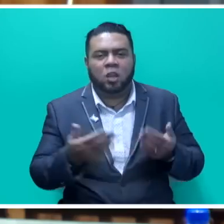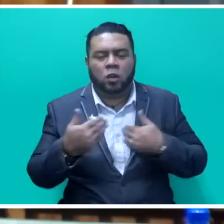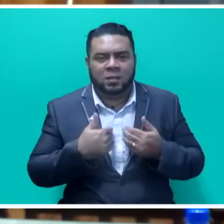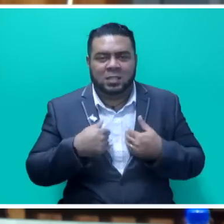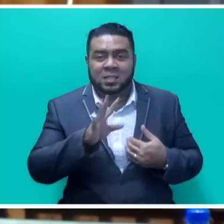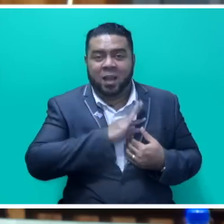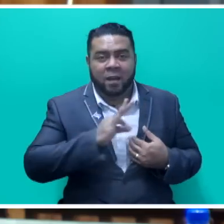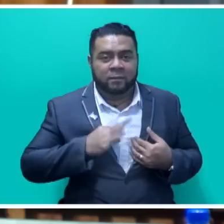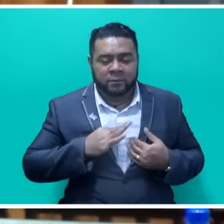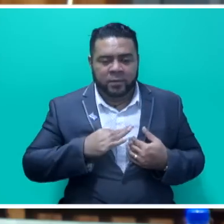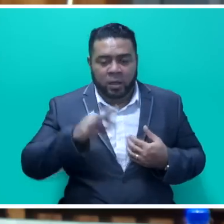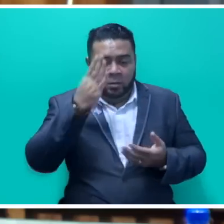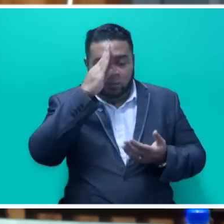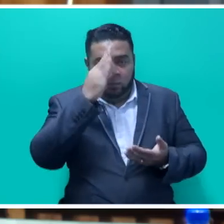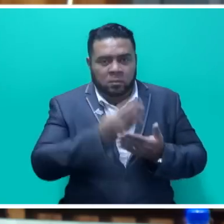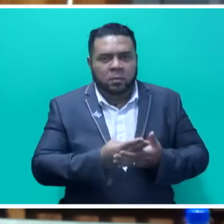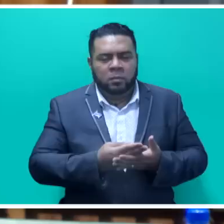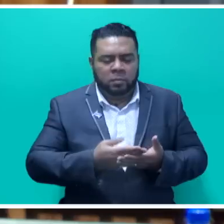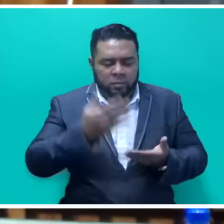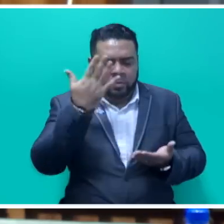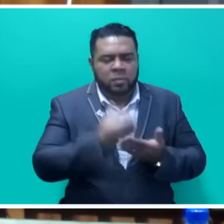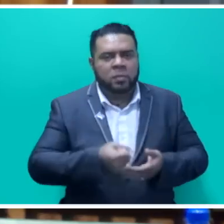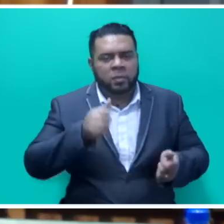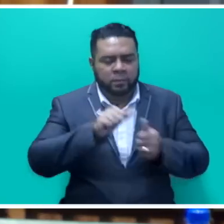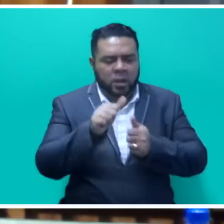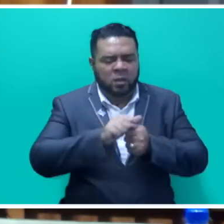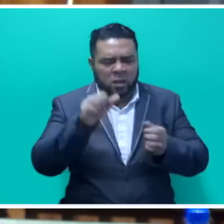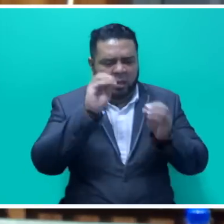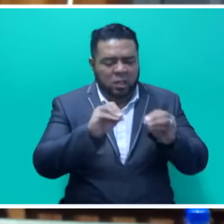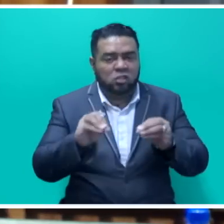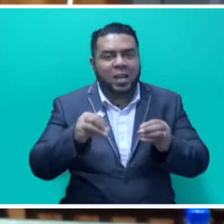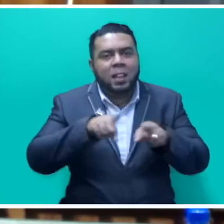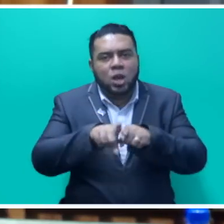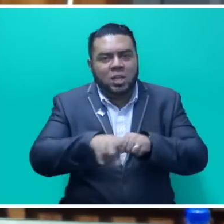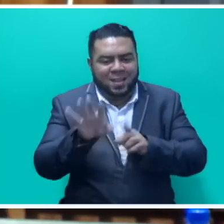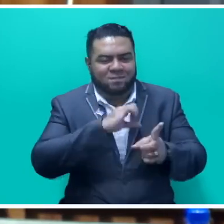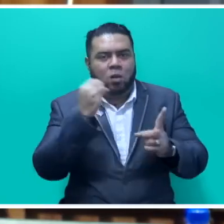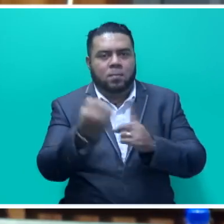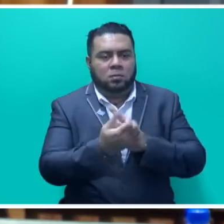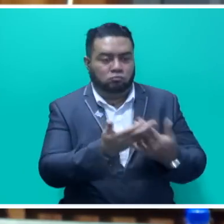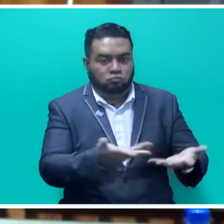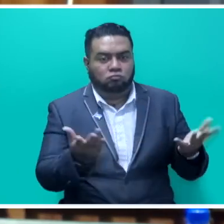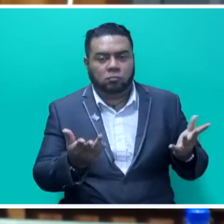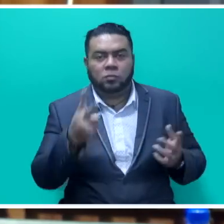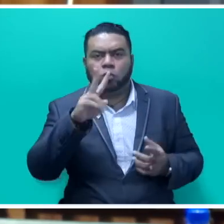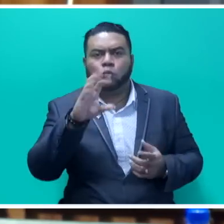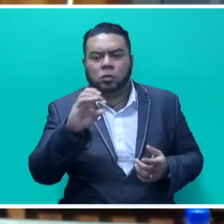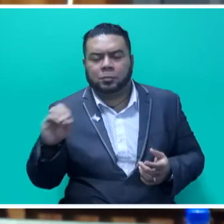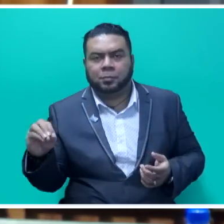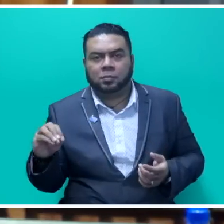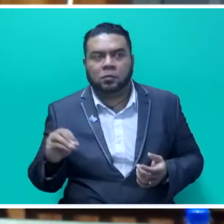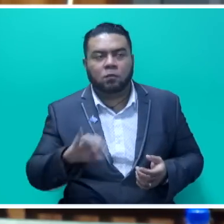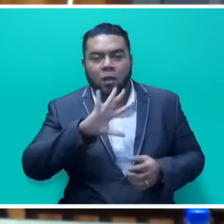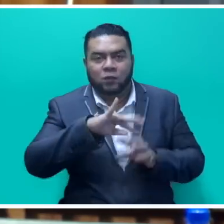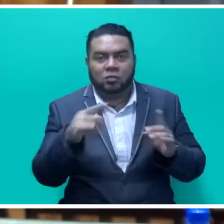staff and students are assured that they will have the best teaching and learning environment. The payment of $200 each for every